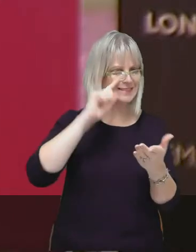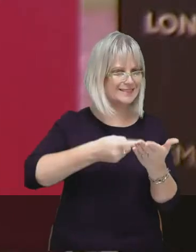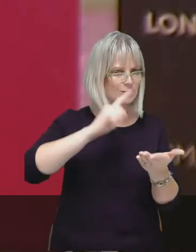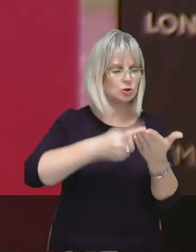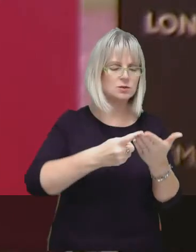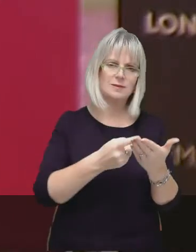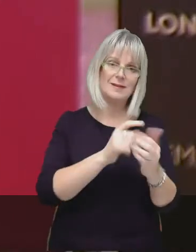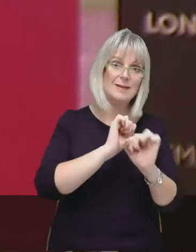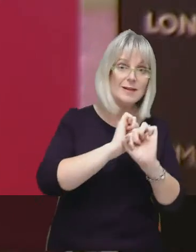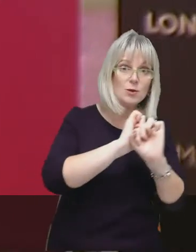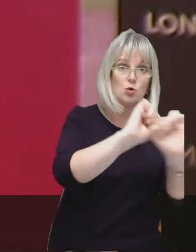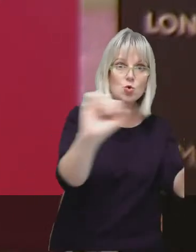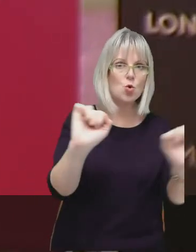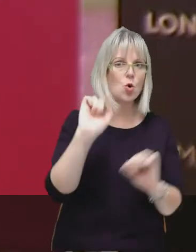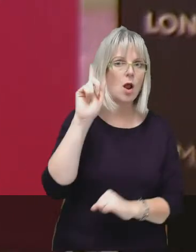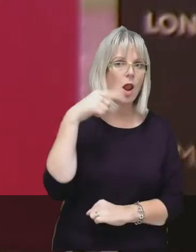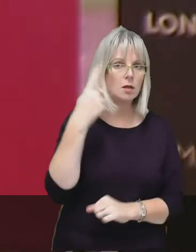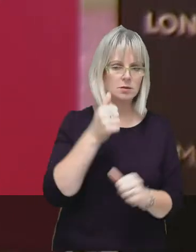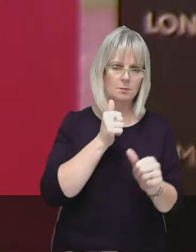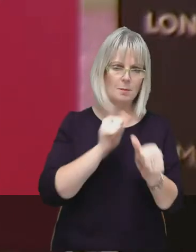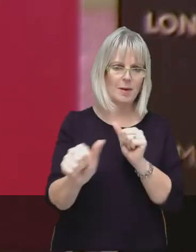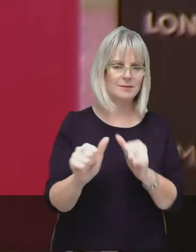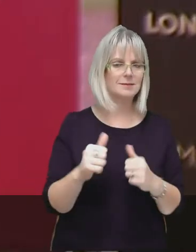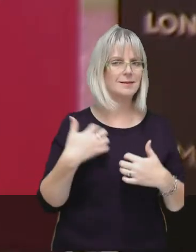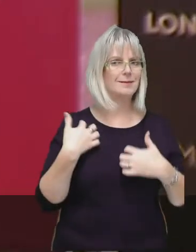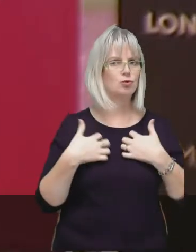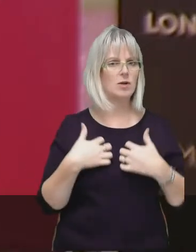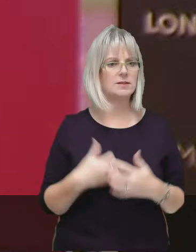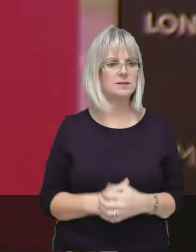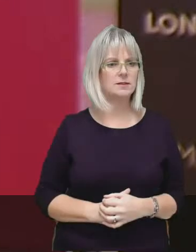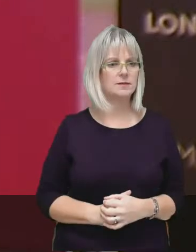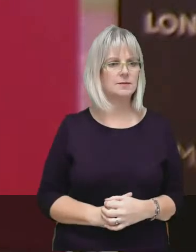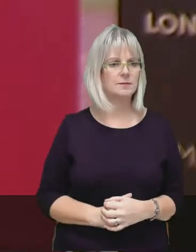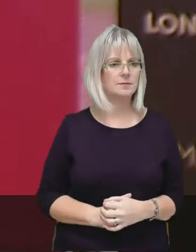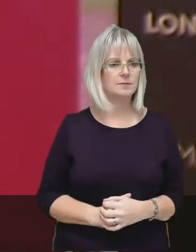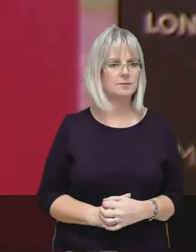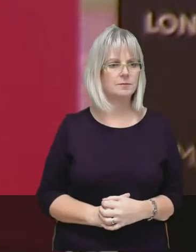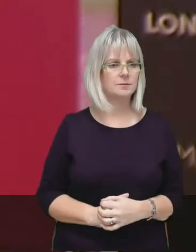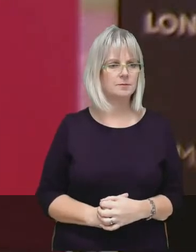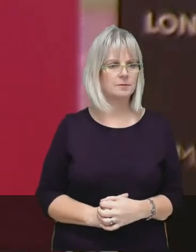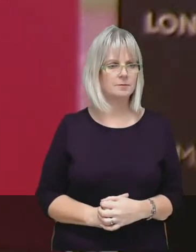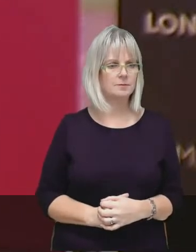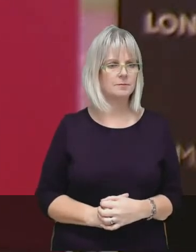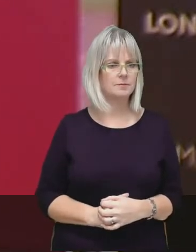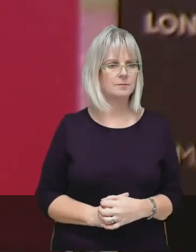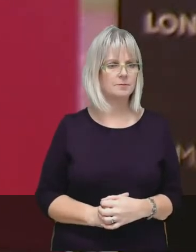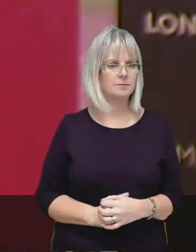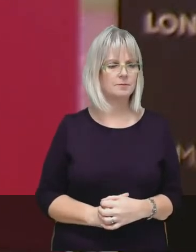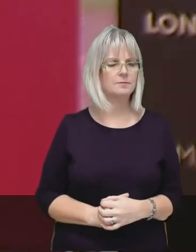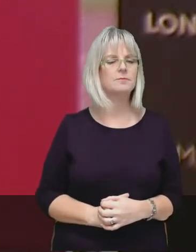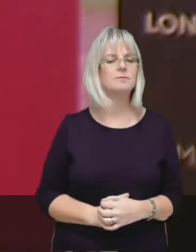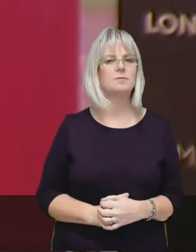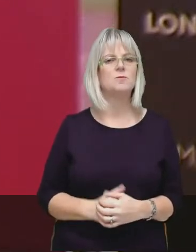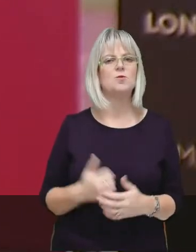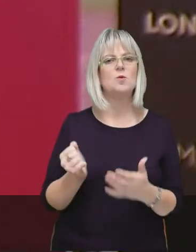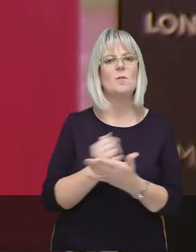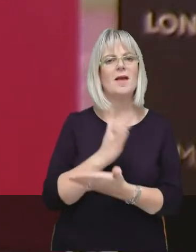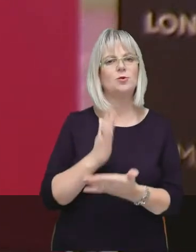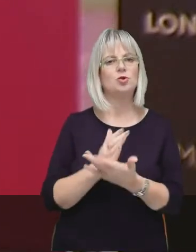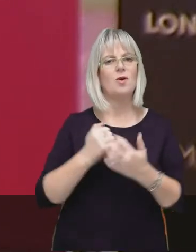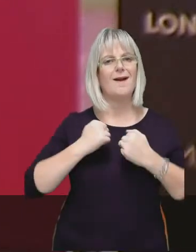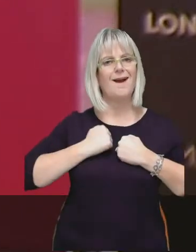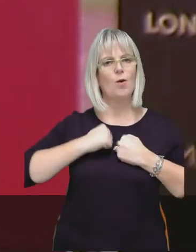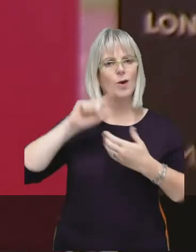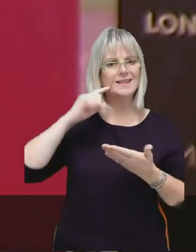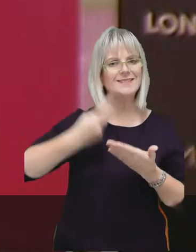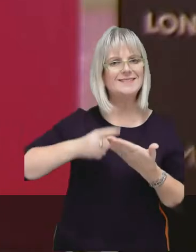to make sure the Mayor is doing what's right for Londoners and our city. People's Question Time